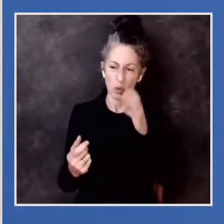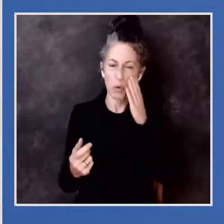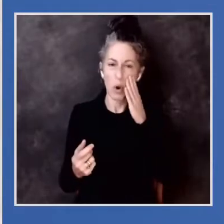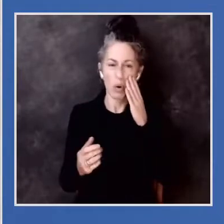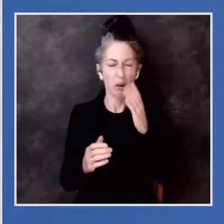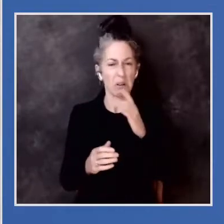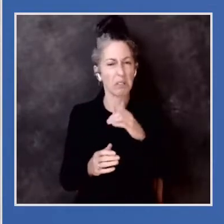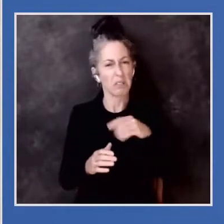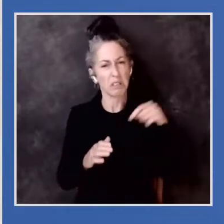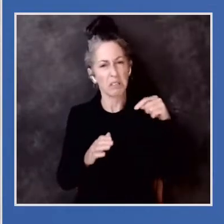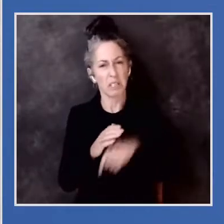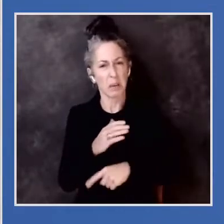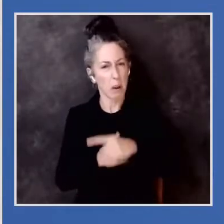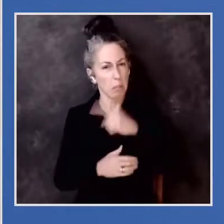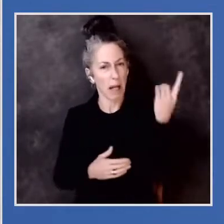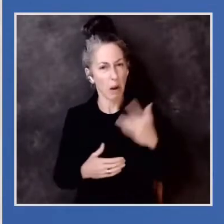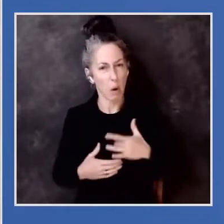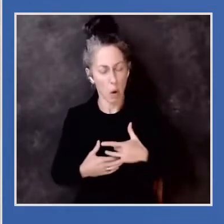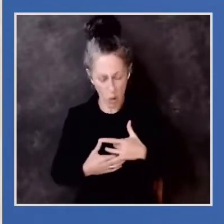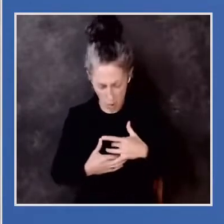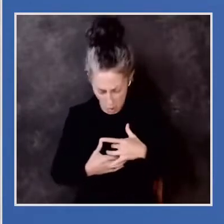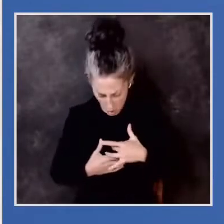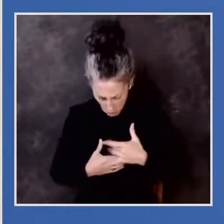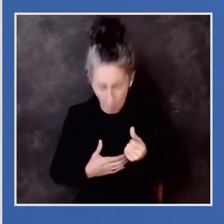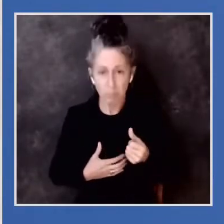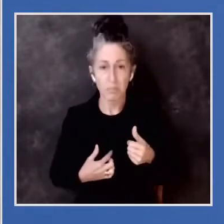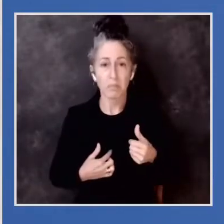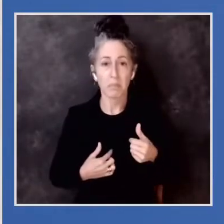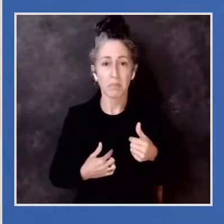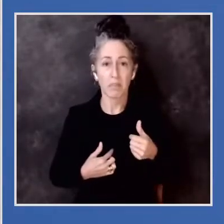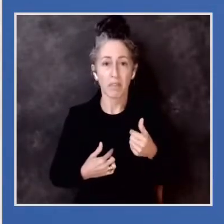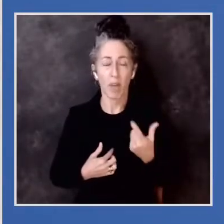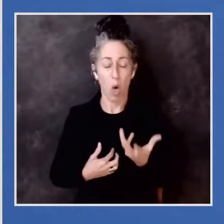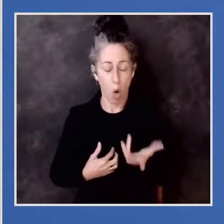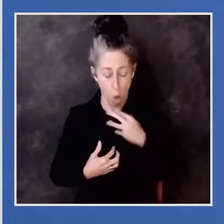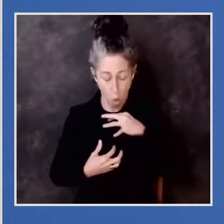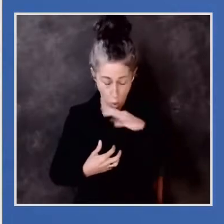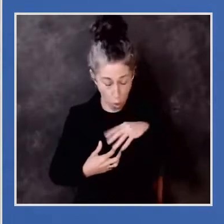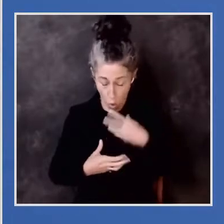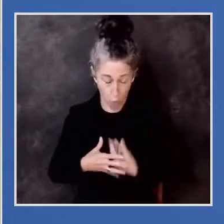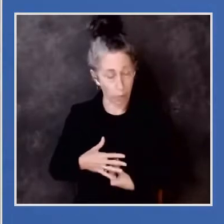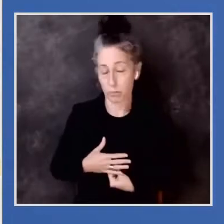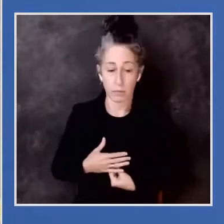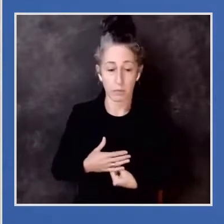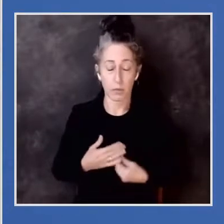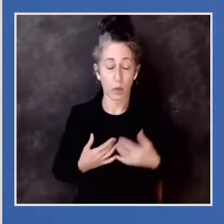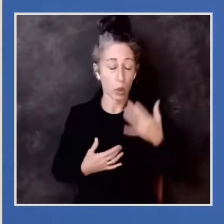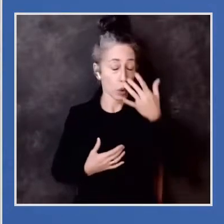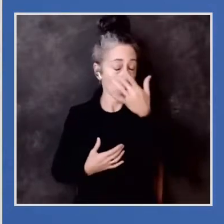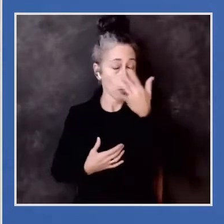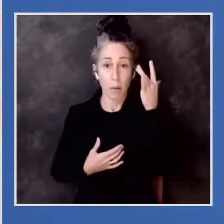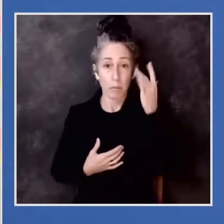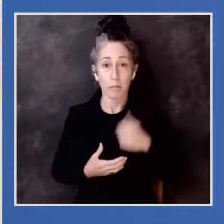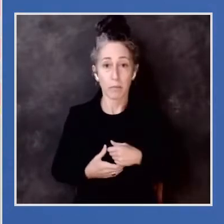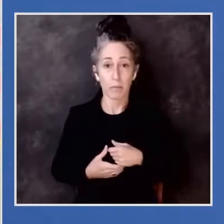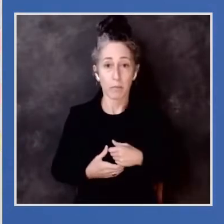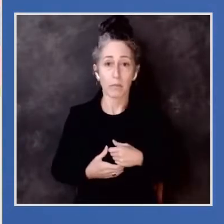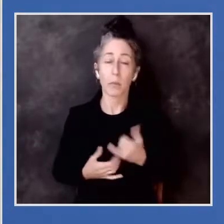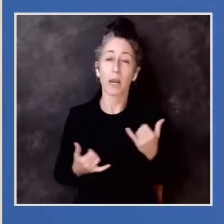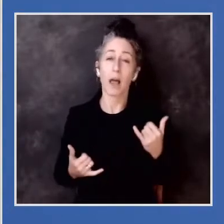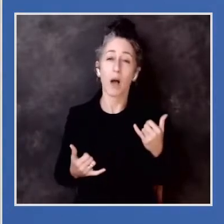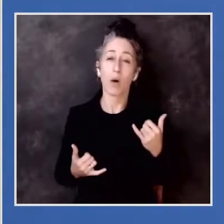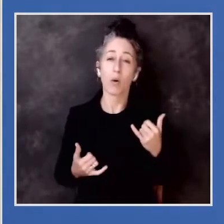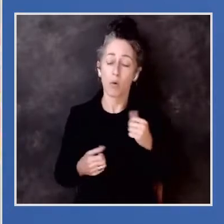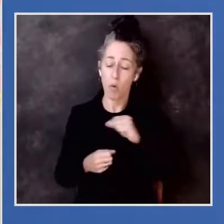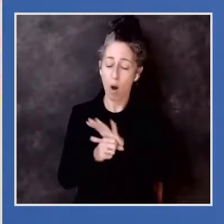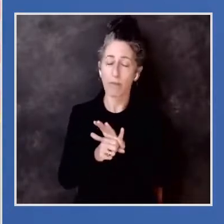up in your chest, and you feel like you're being swallowed into it. The tragic truth of our time is that COVID